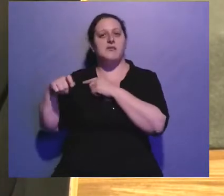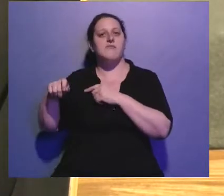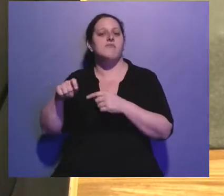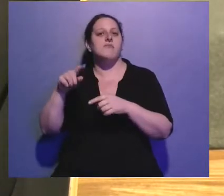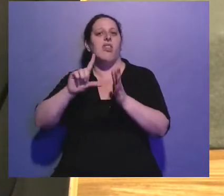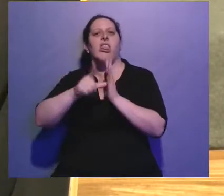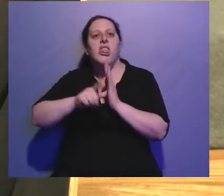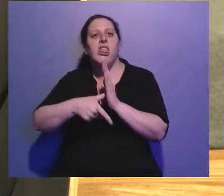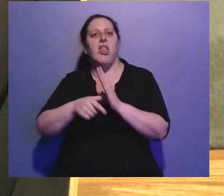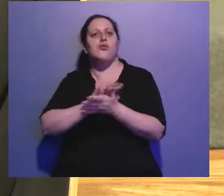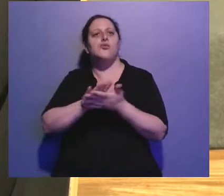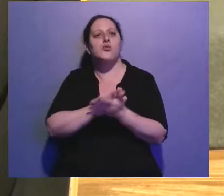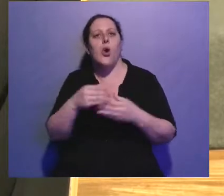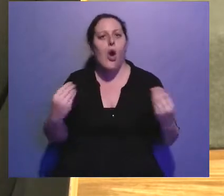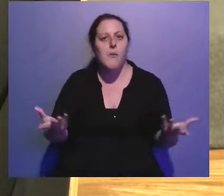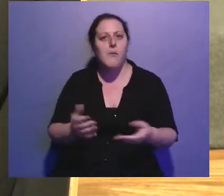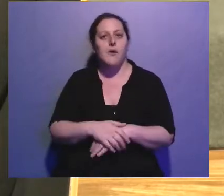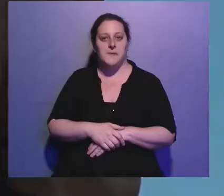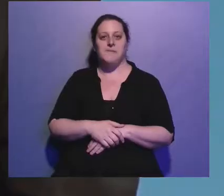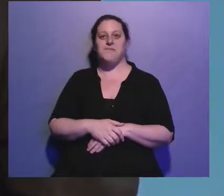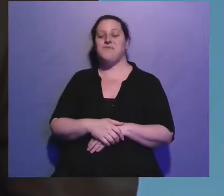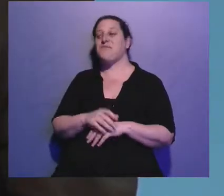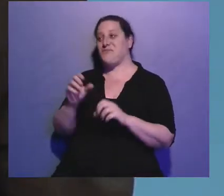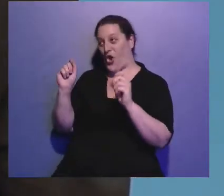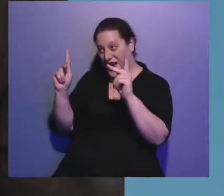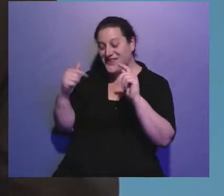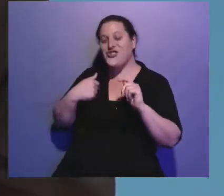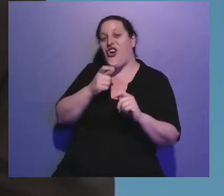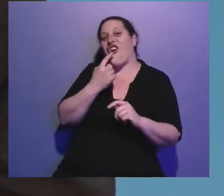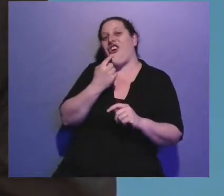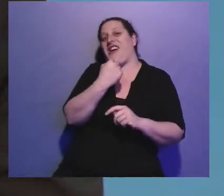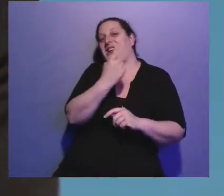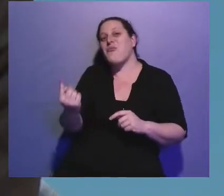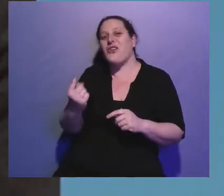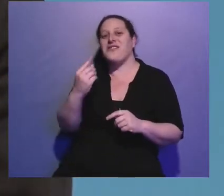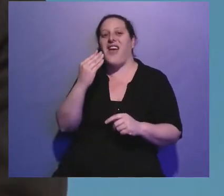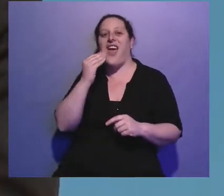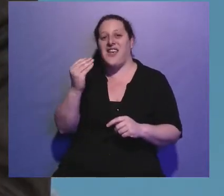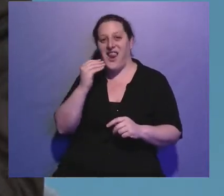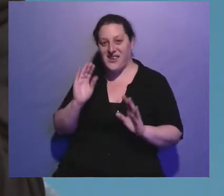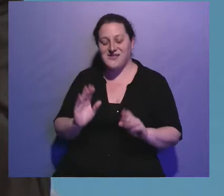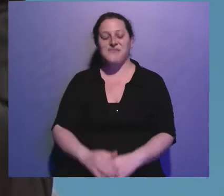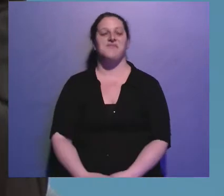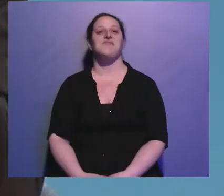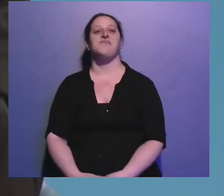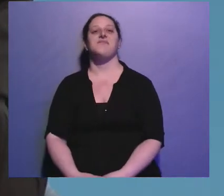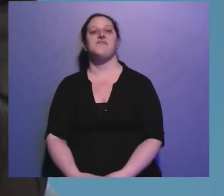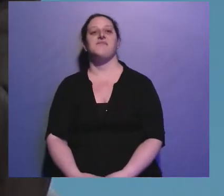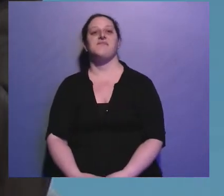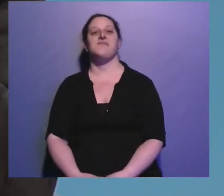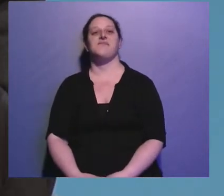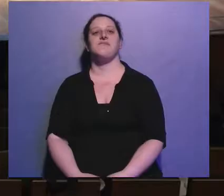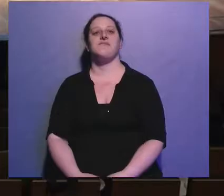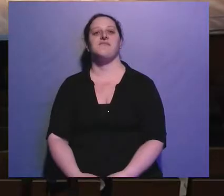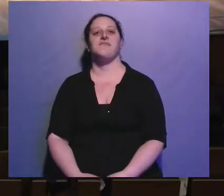tendency to having red tape when you deal with mass requests for information? Bureaucracy in many city departments